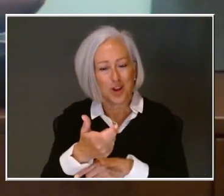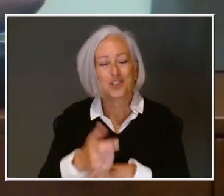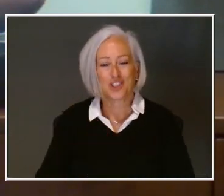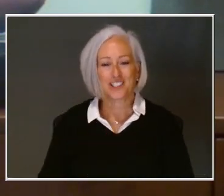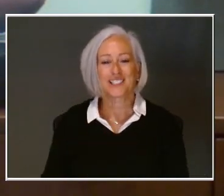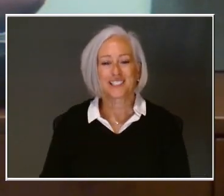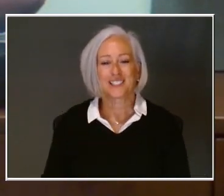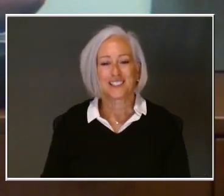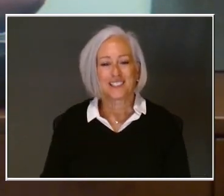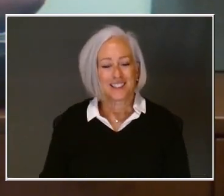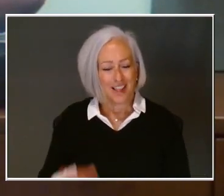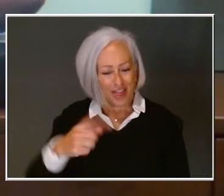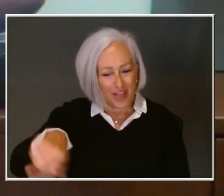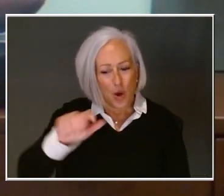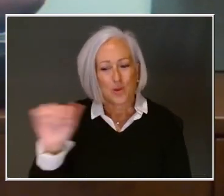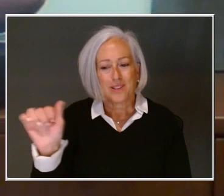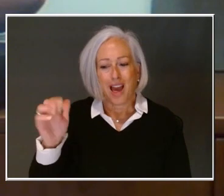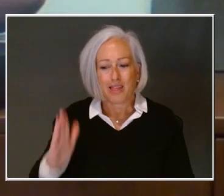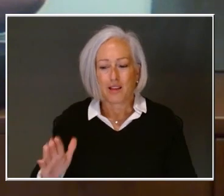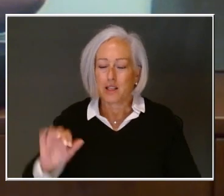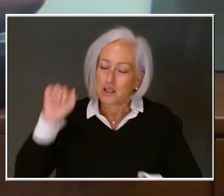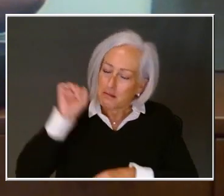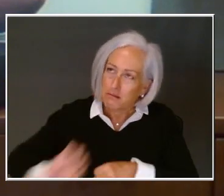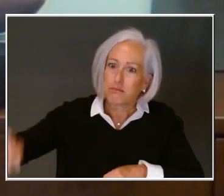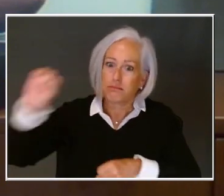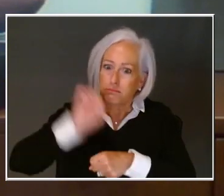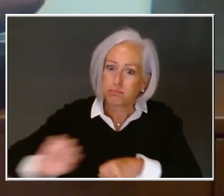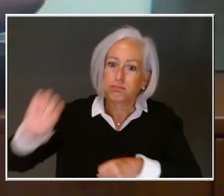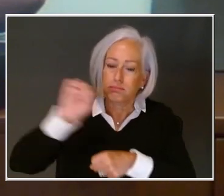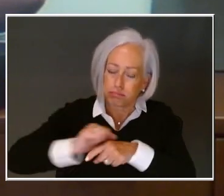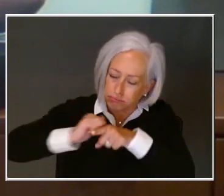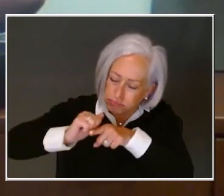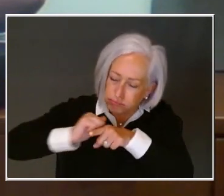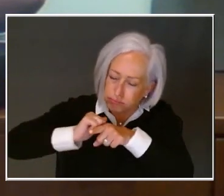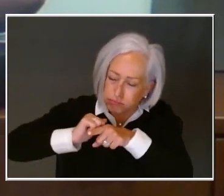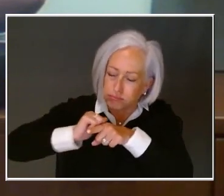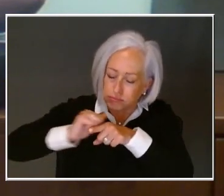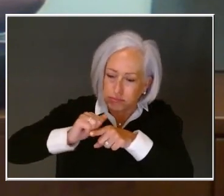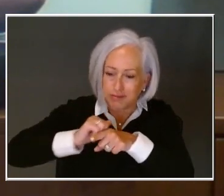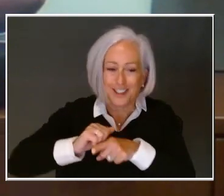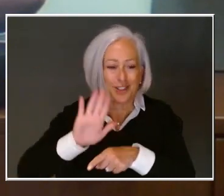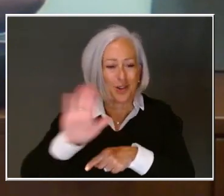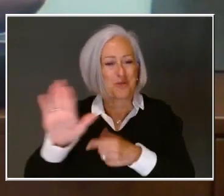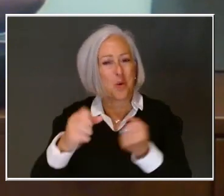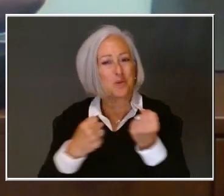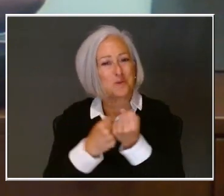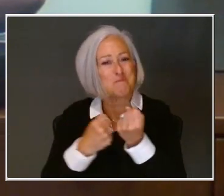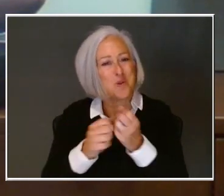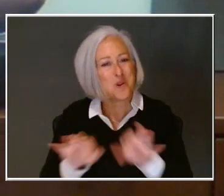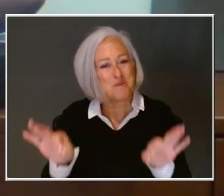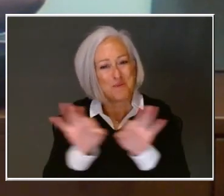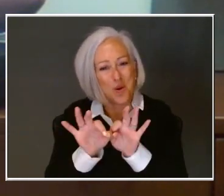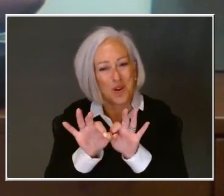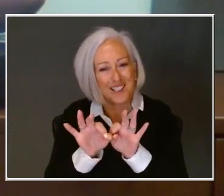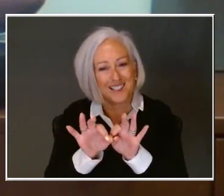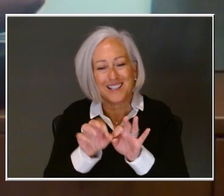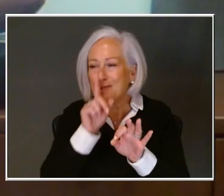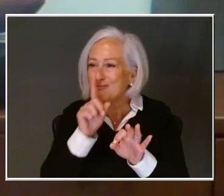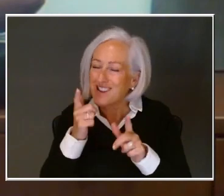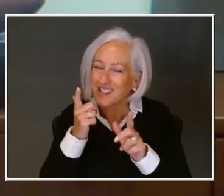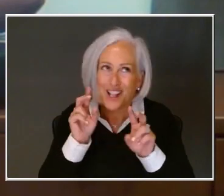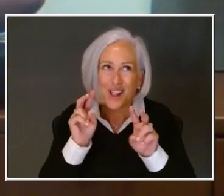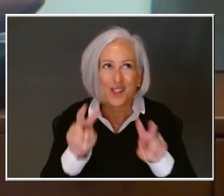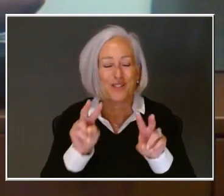hard these athletes work, and how much your support means to them. I'm really looking forward to it,